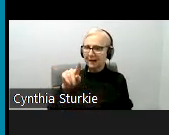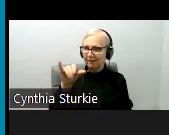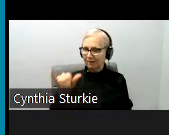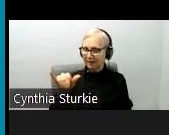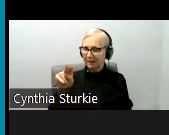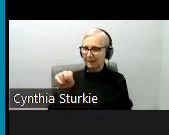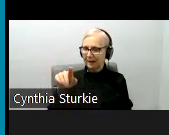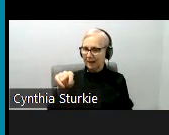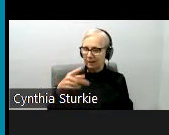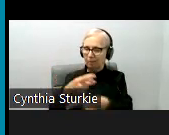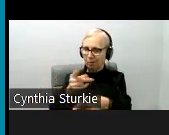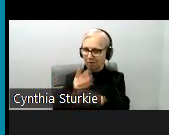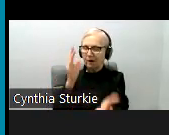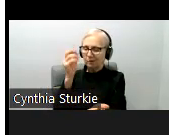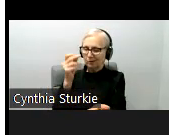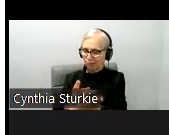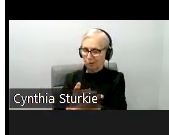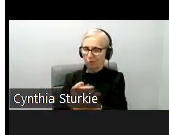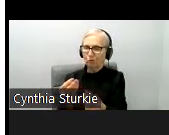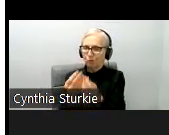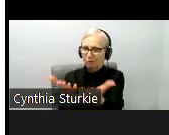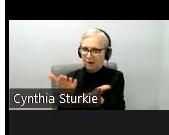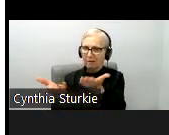service. Next slide.